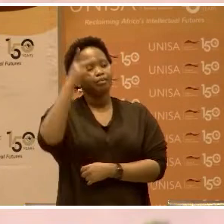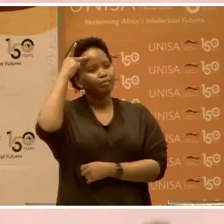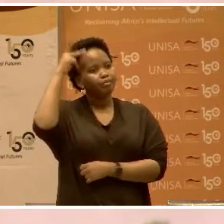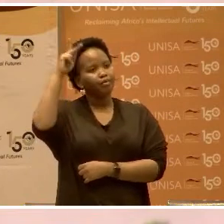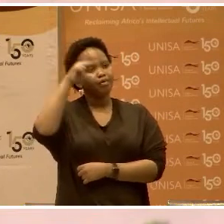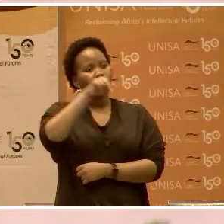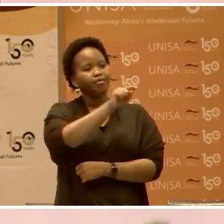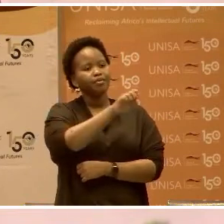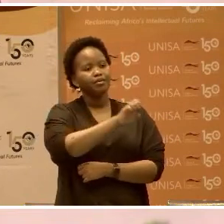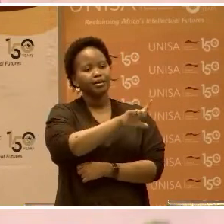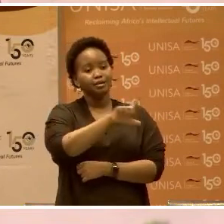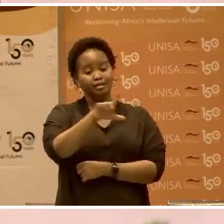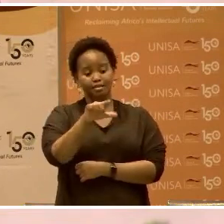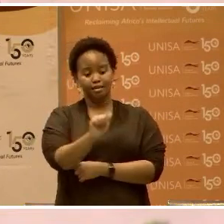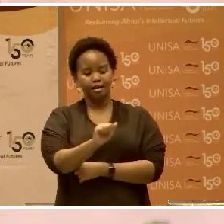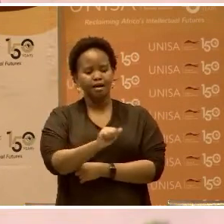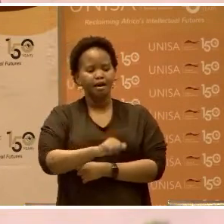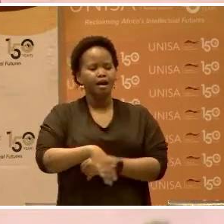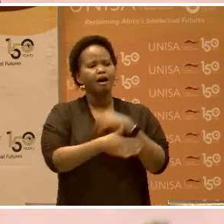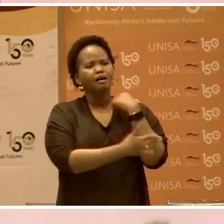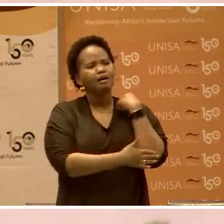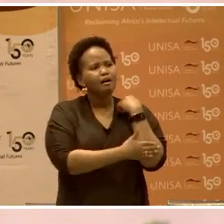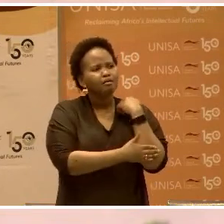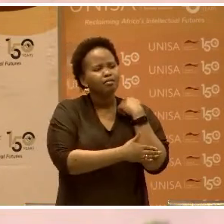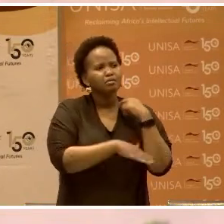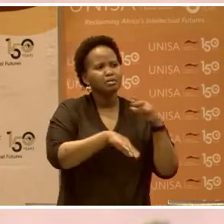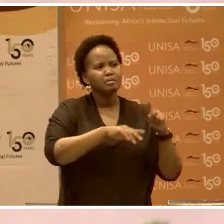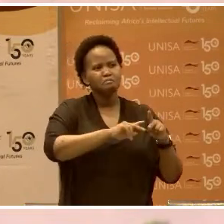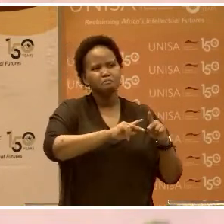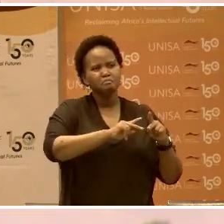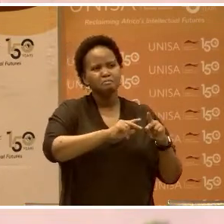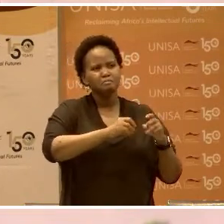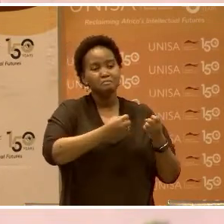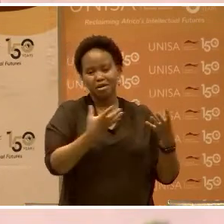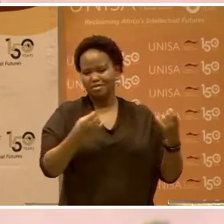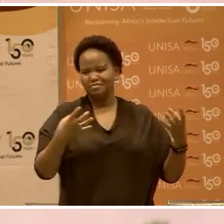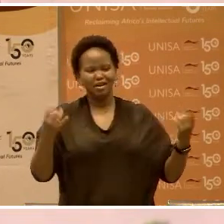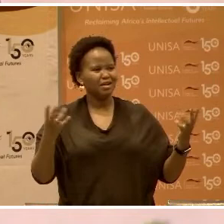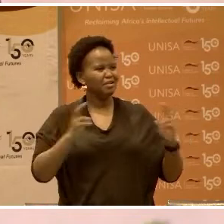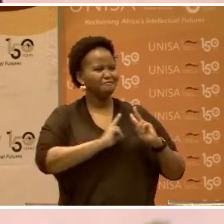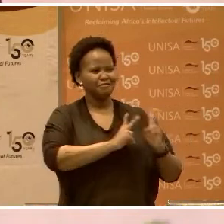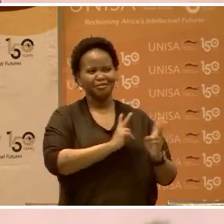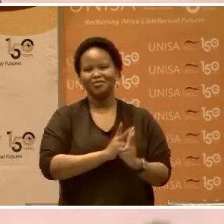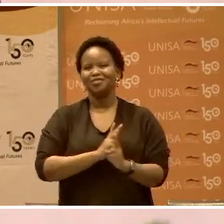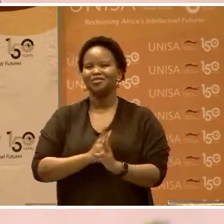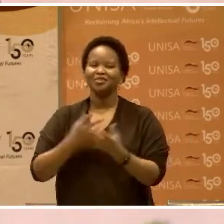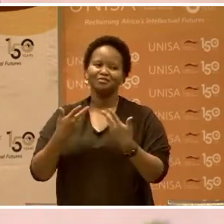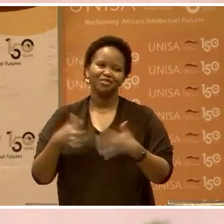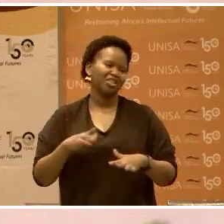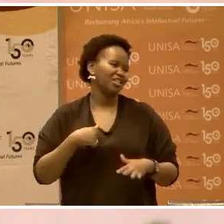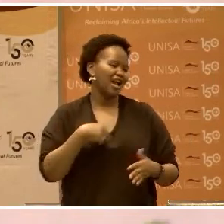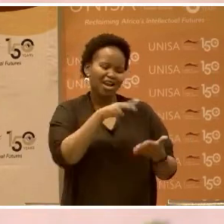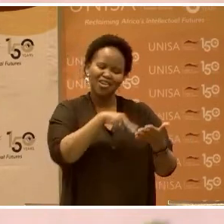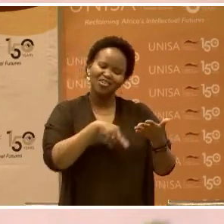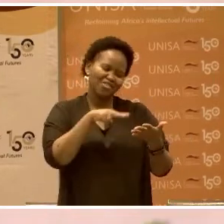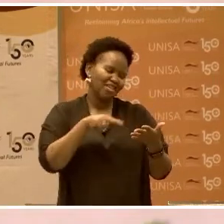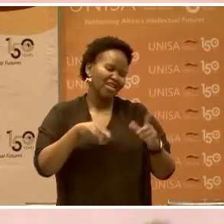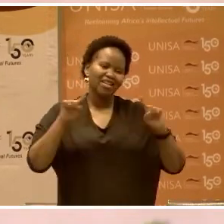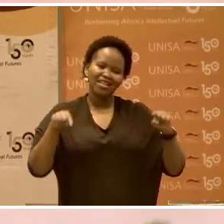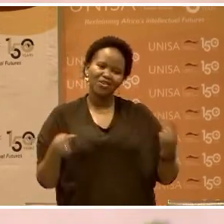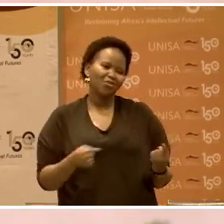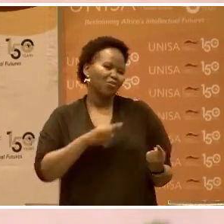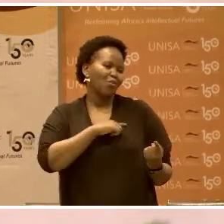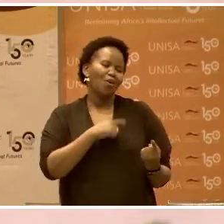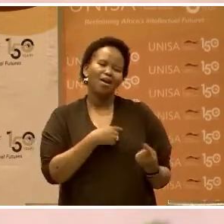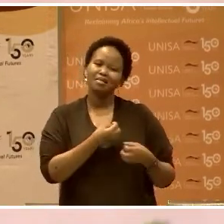of countries which I will not read because there are so many. Currently, Prof. Teller